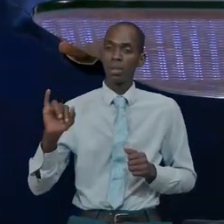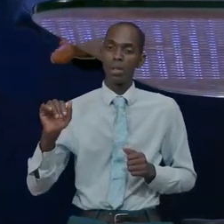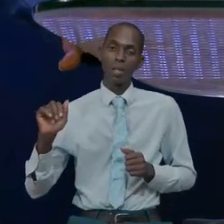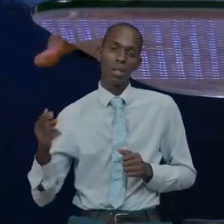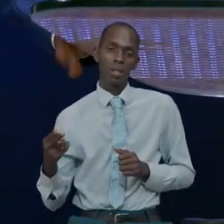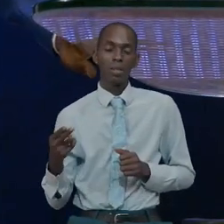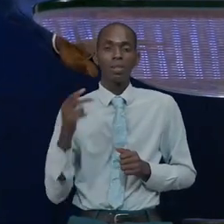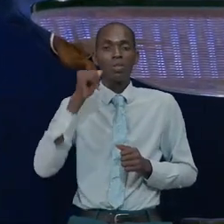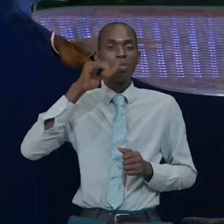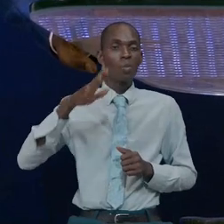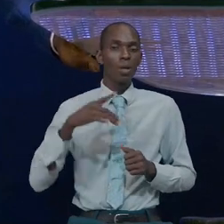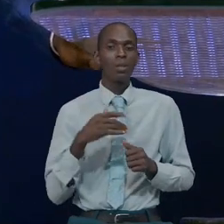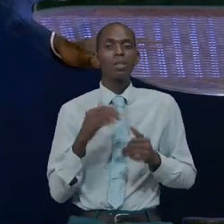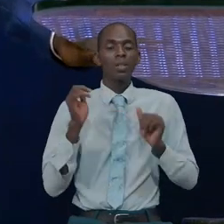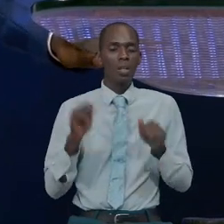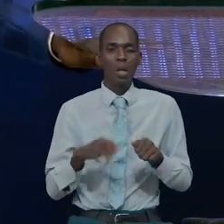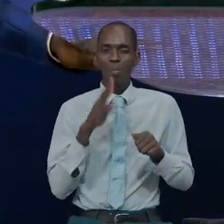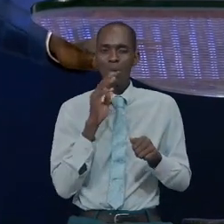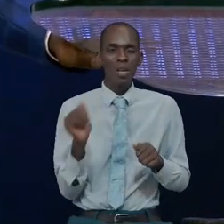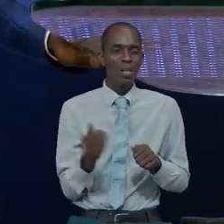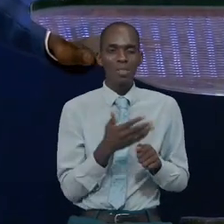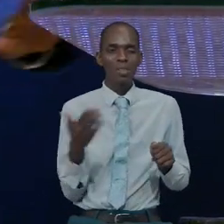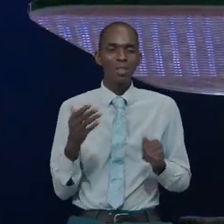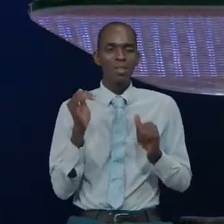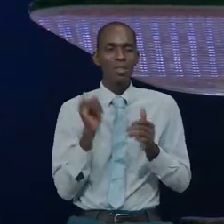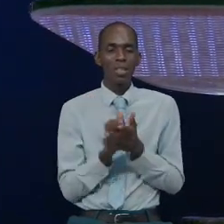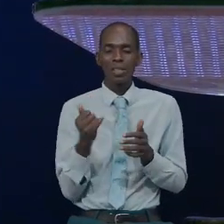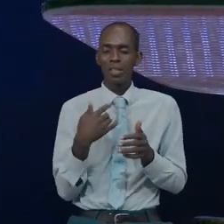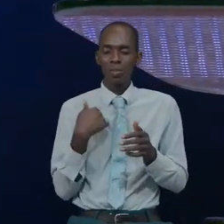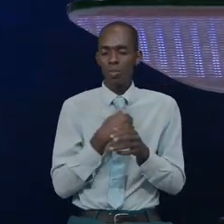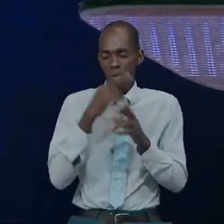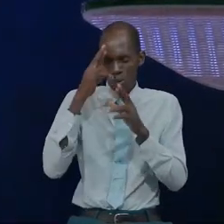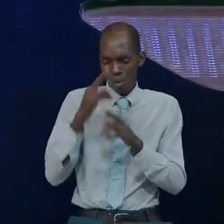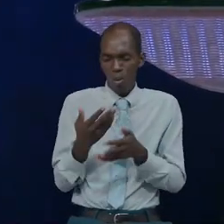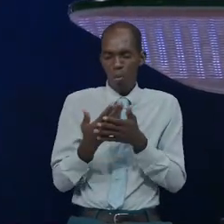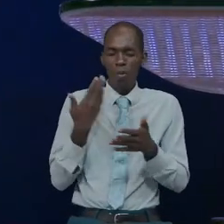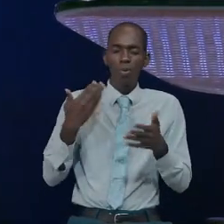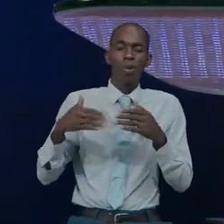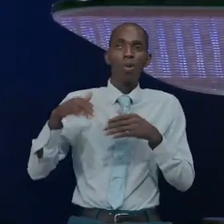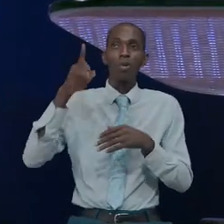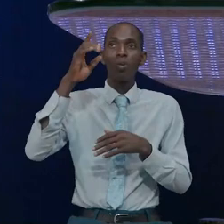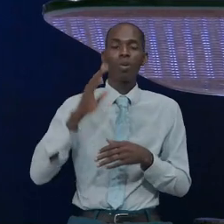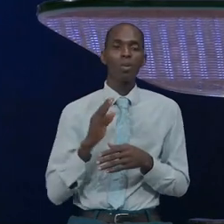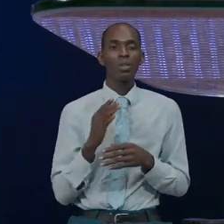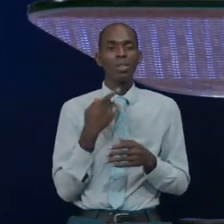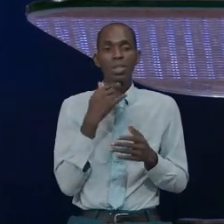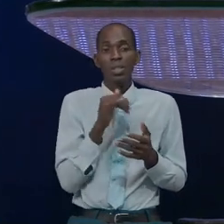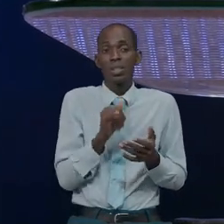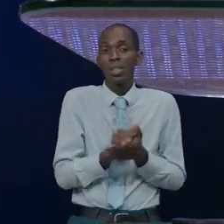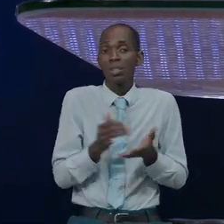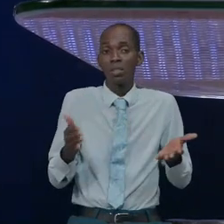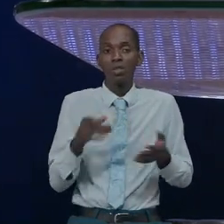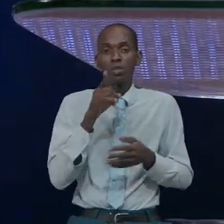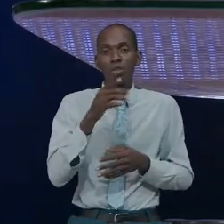Anything, anyone will lift up above God becomes an idol to us. And he says, you know, that